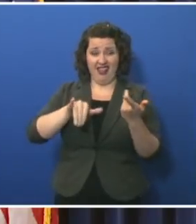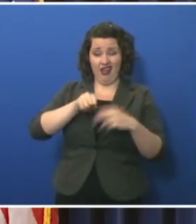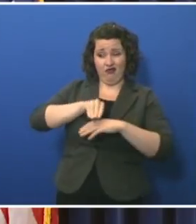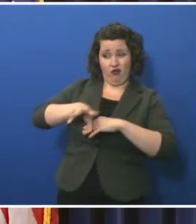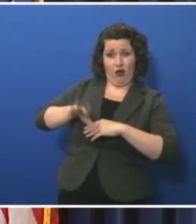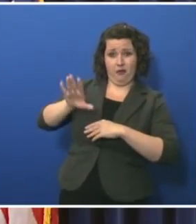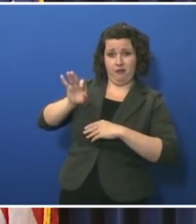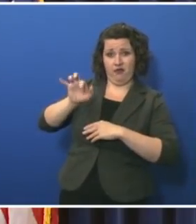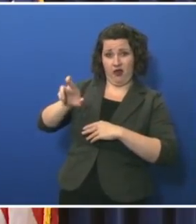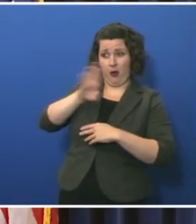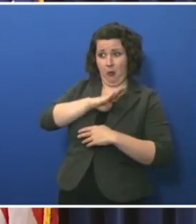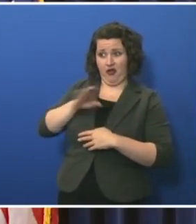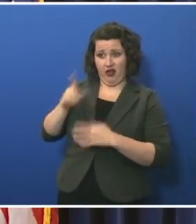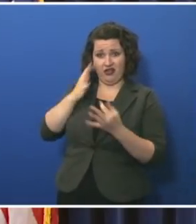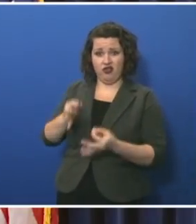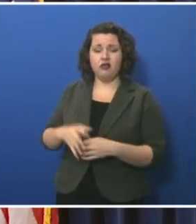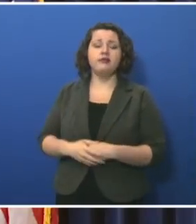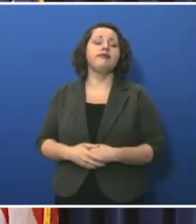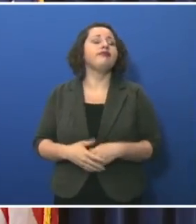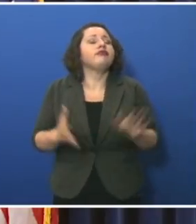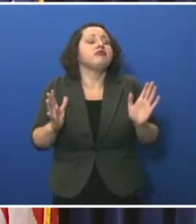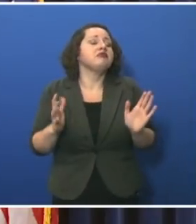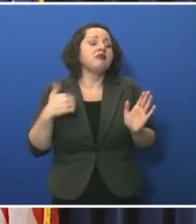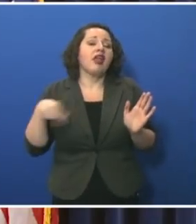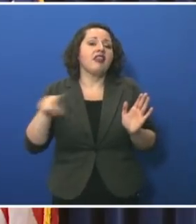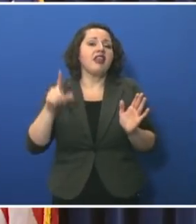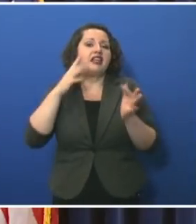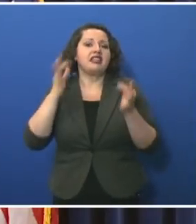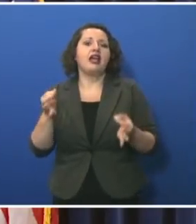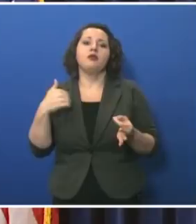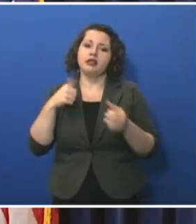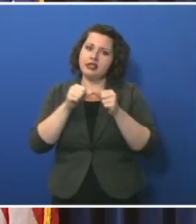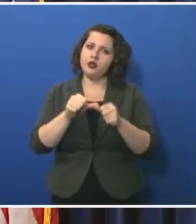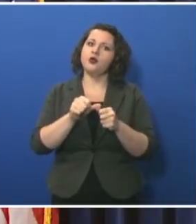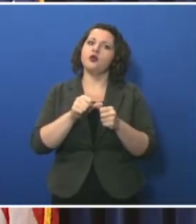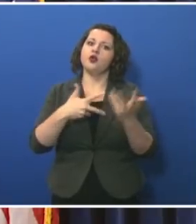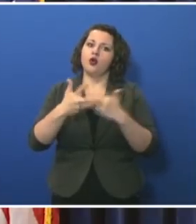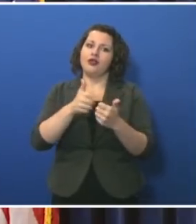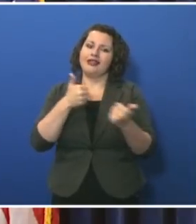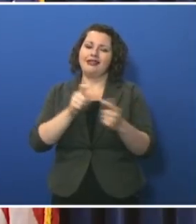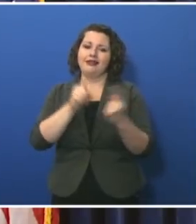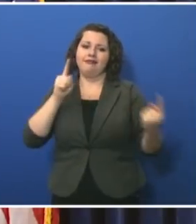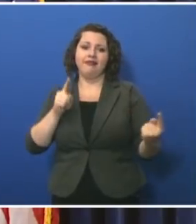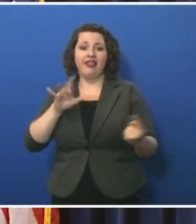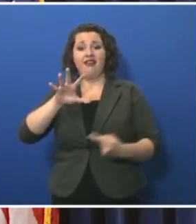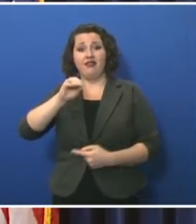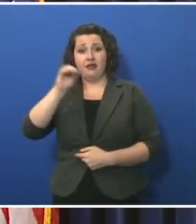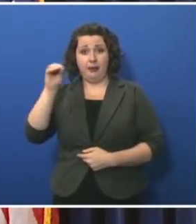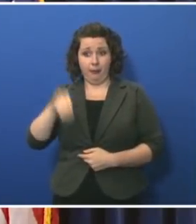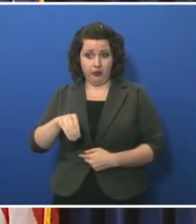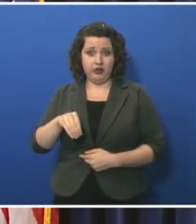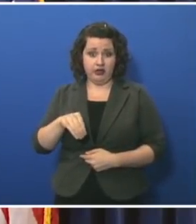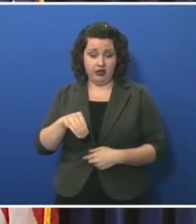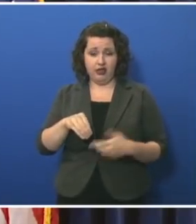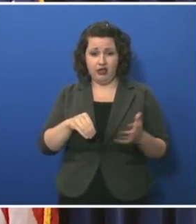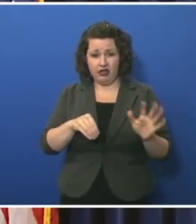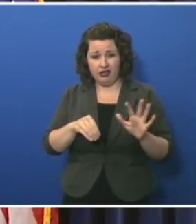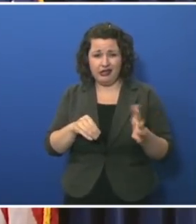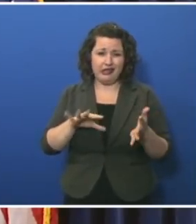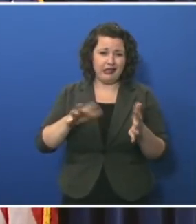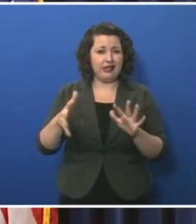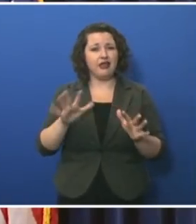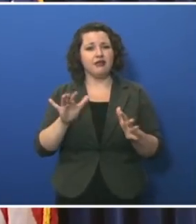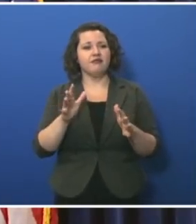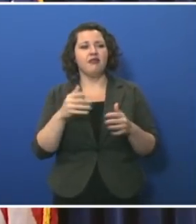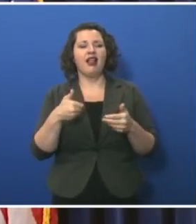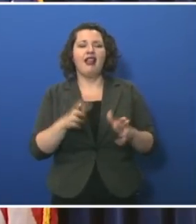have to decide that, but we have to continue to practice social distancing. I'm taking the 50% capacity off, giving somewhat flexibility